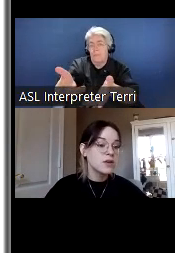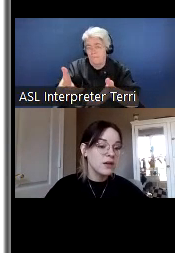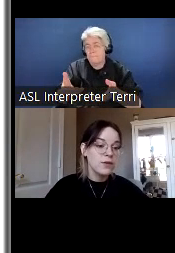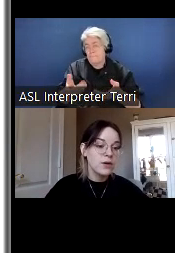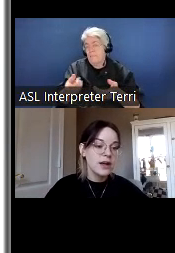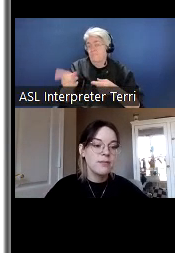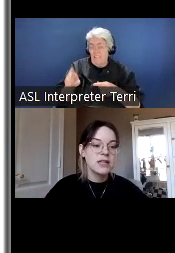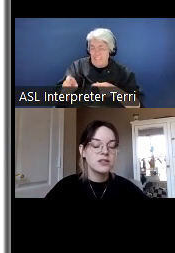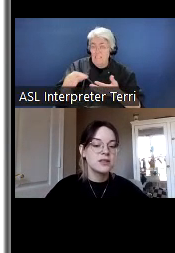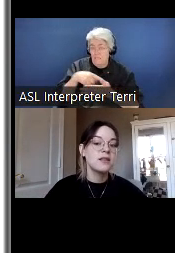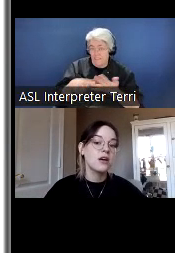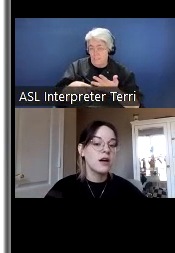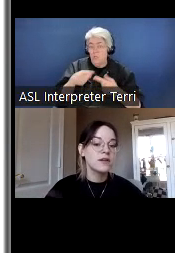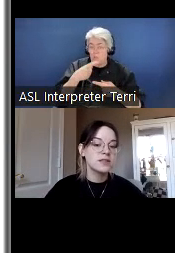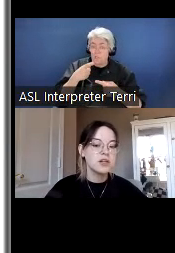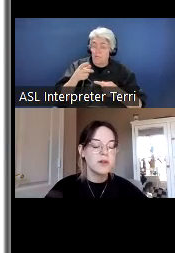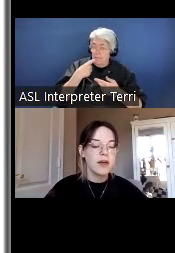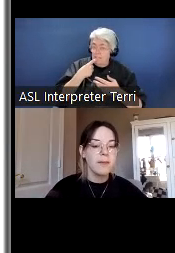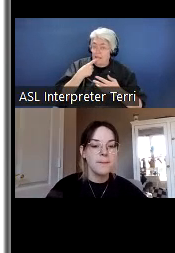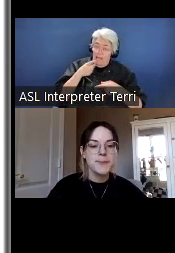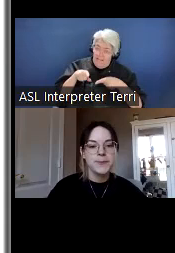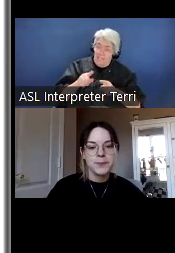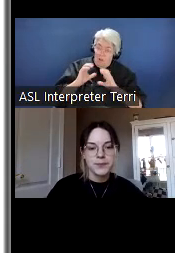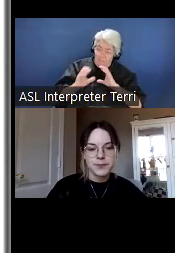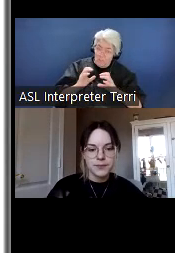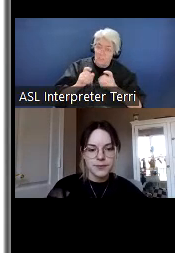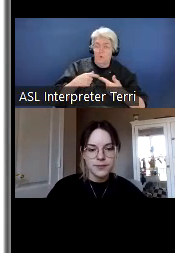client is looking for and mentions in their conversation with them.